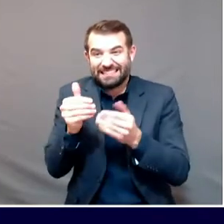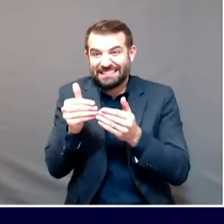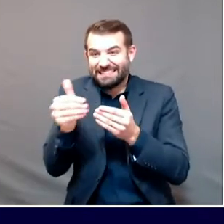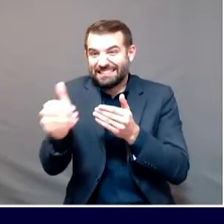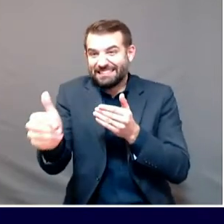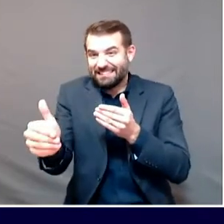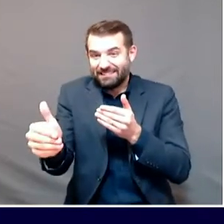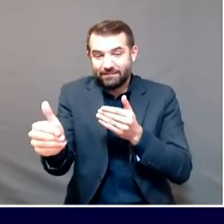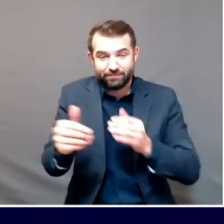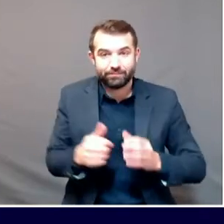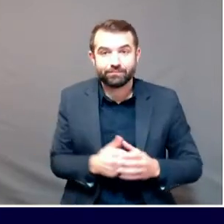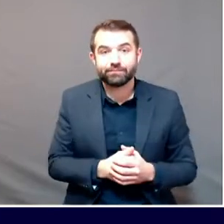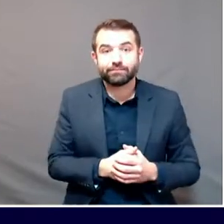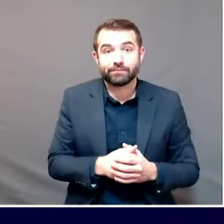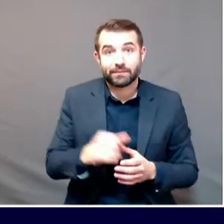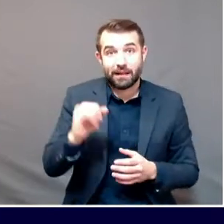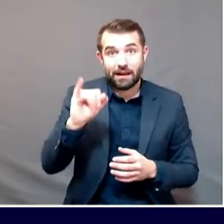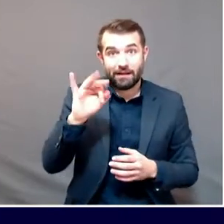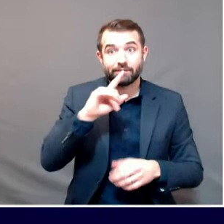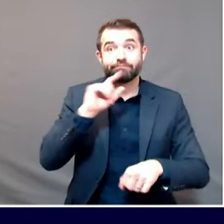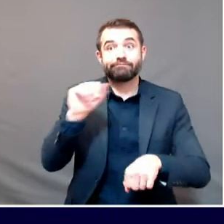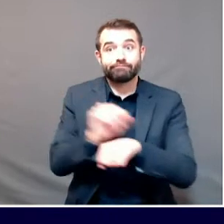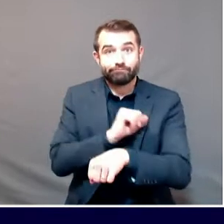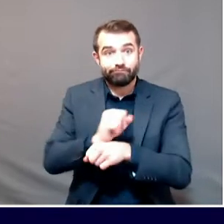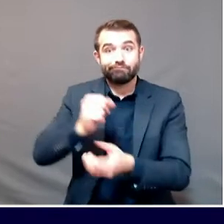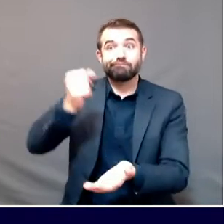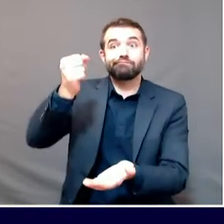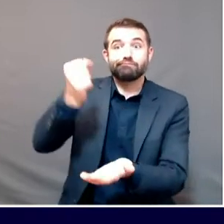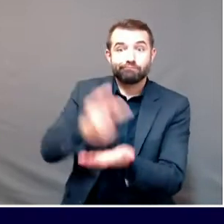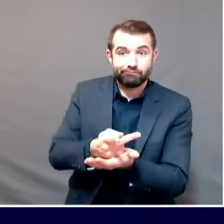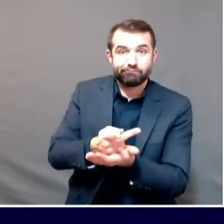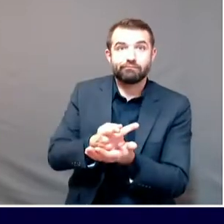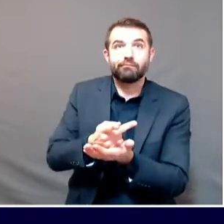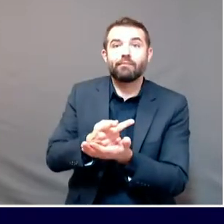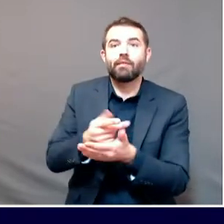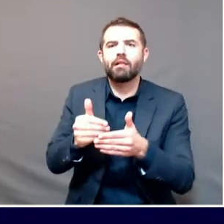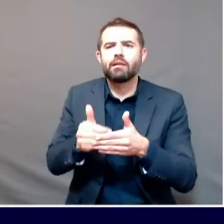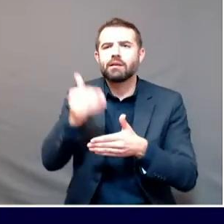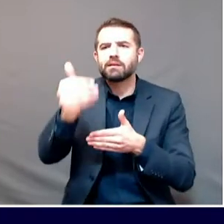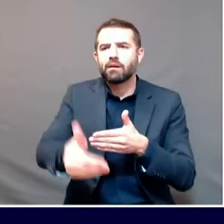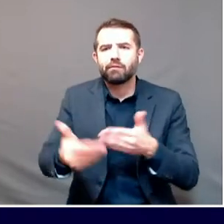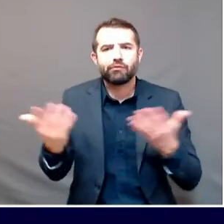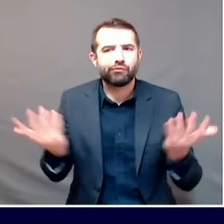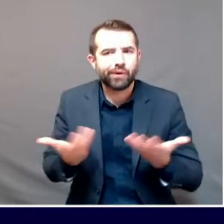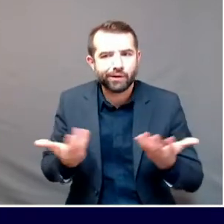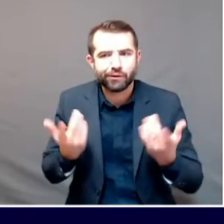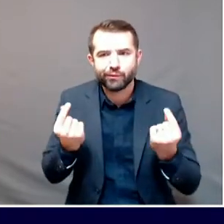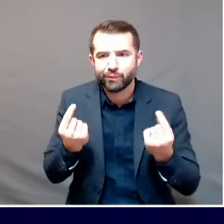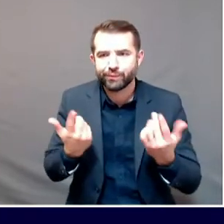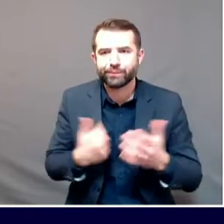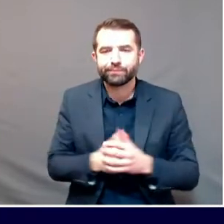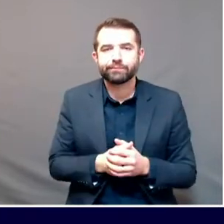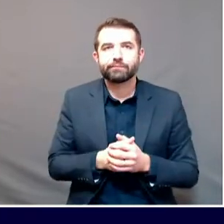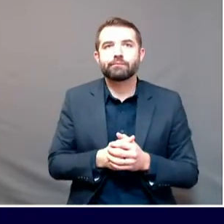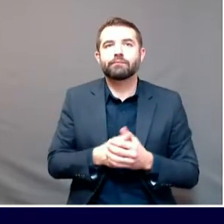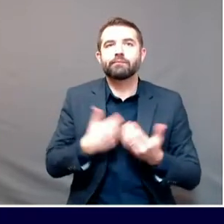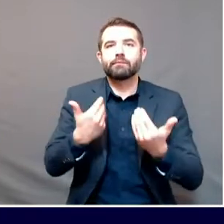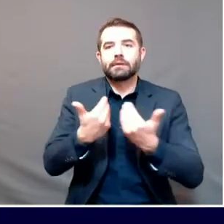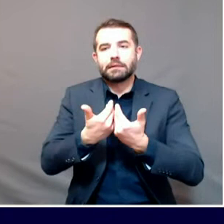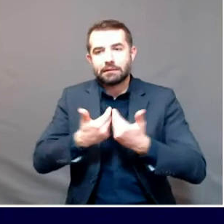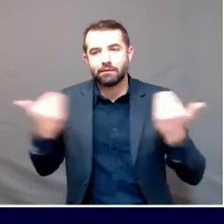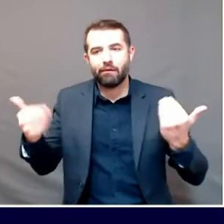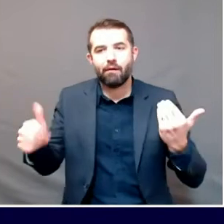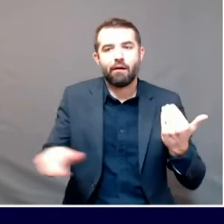If that were to happen, there's another step, which is a separate panel of scientists who advise the US